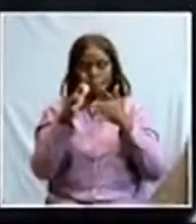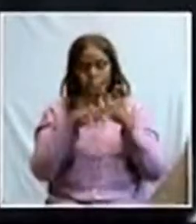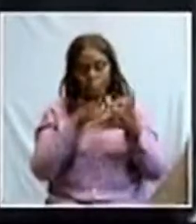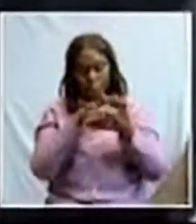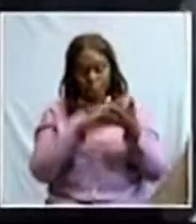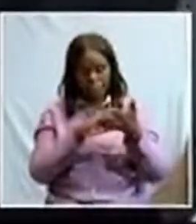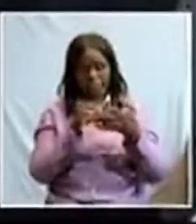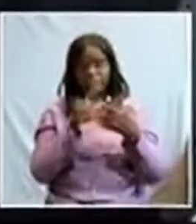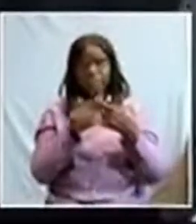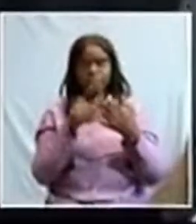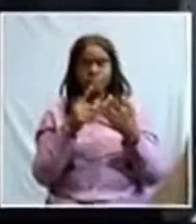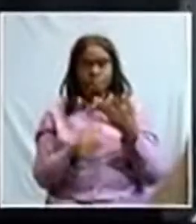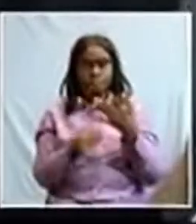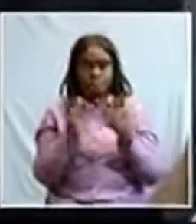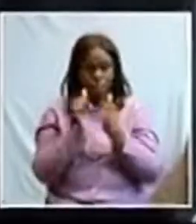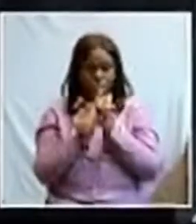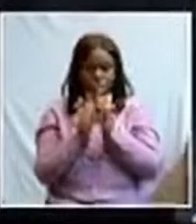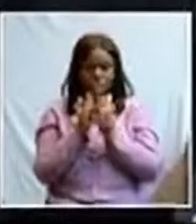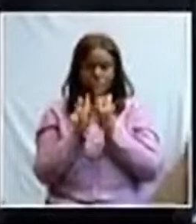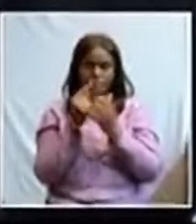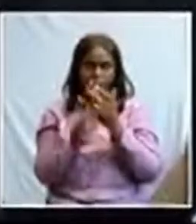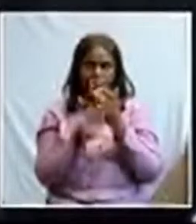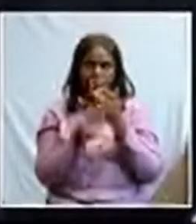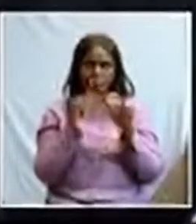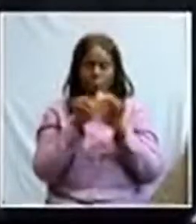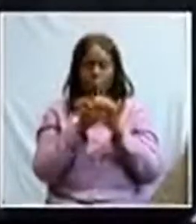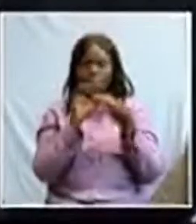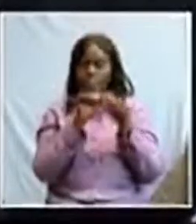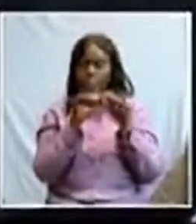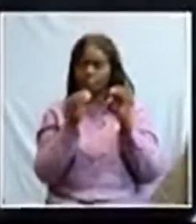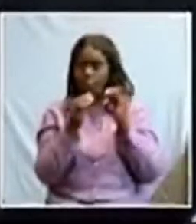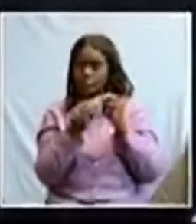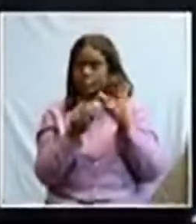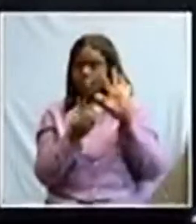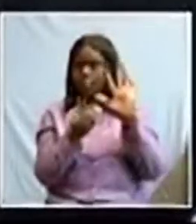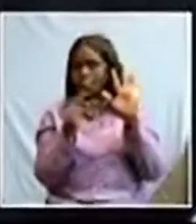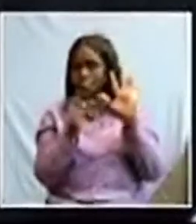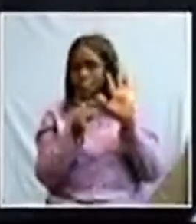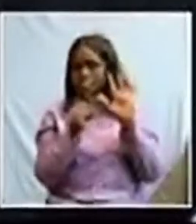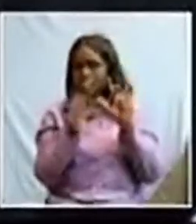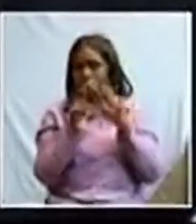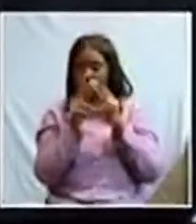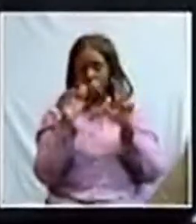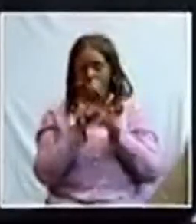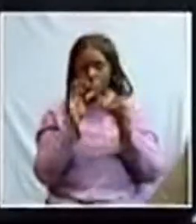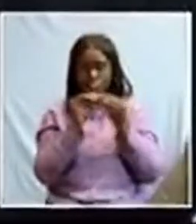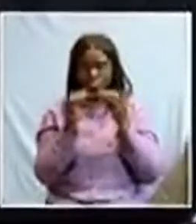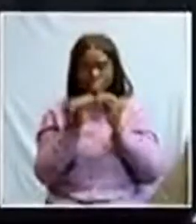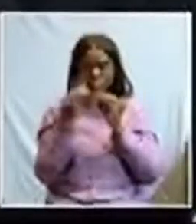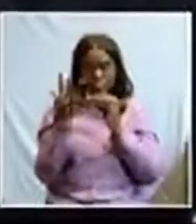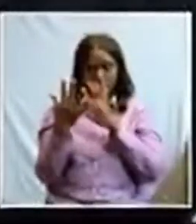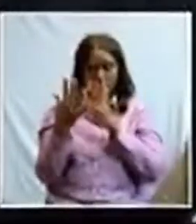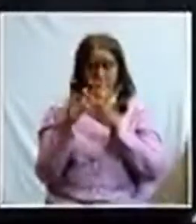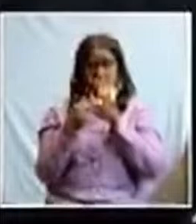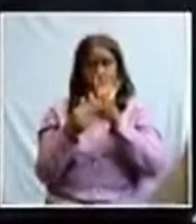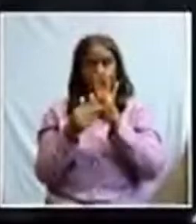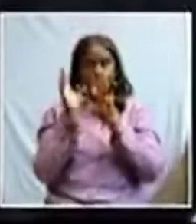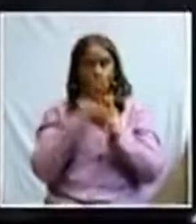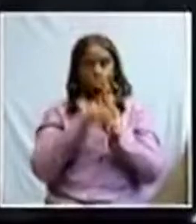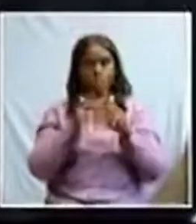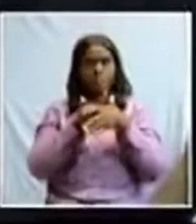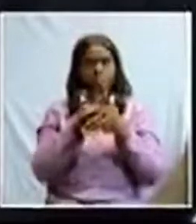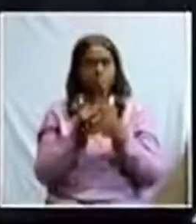ledger which is in Appendix 5. So Appendix 5 is showing